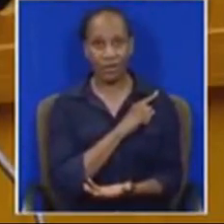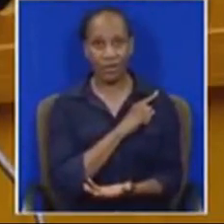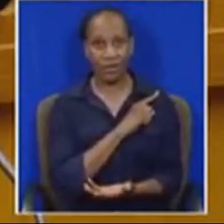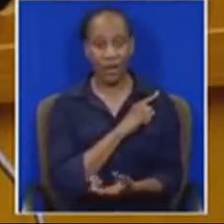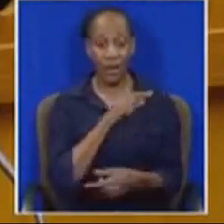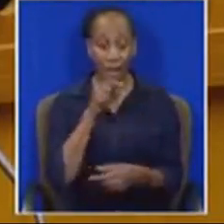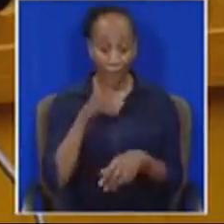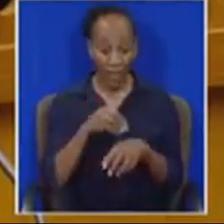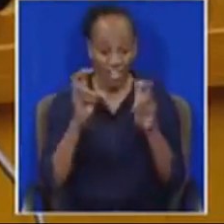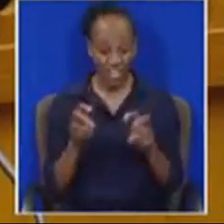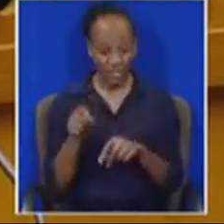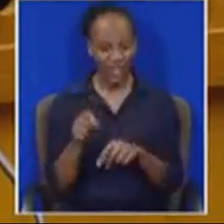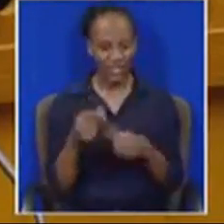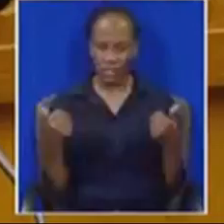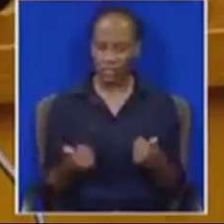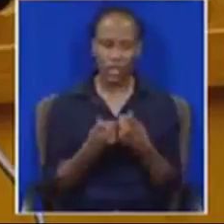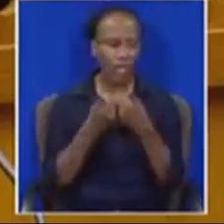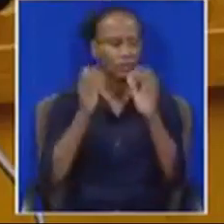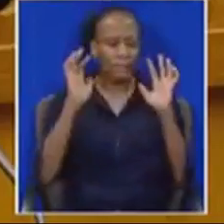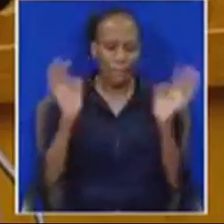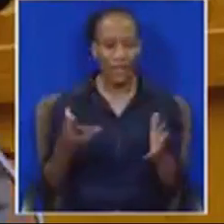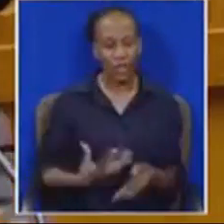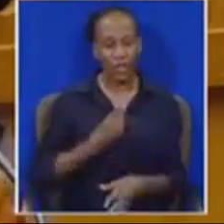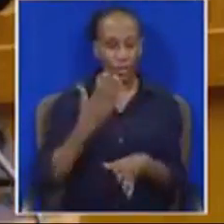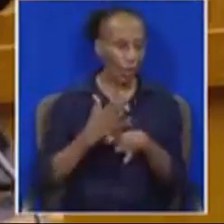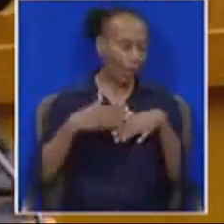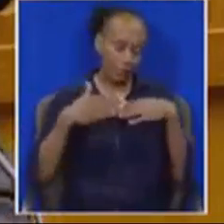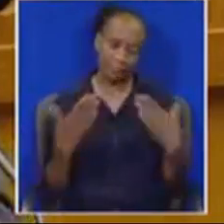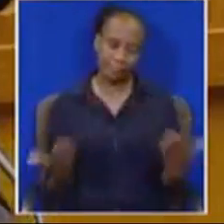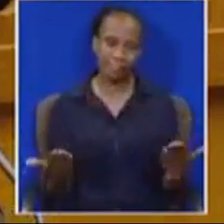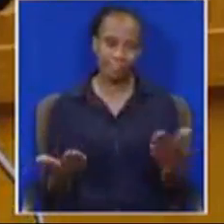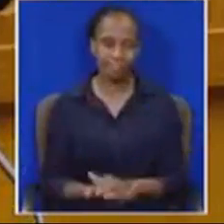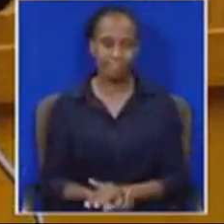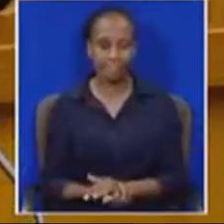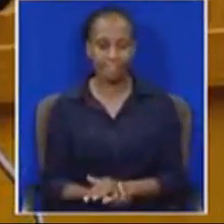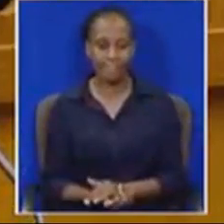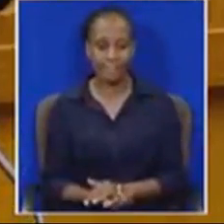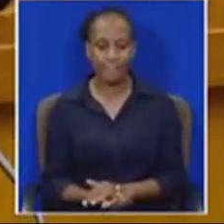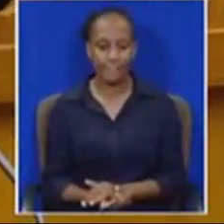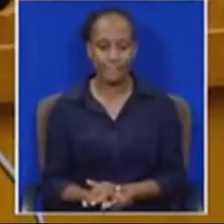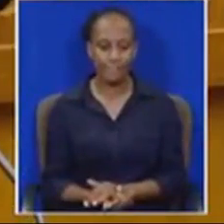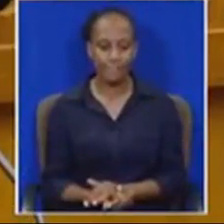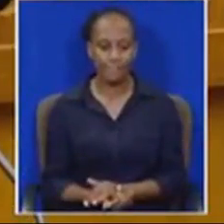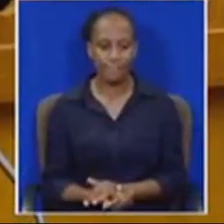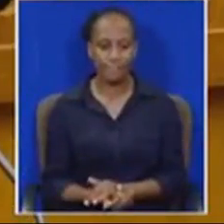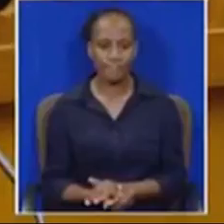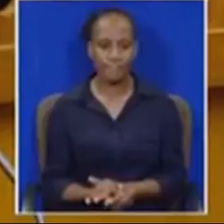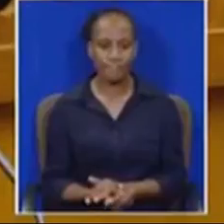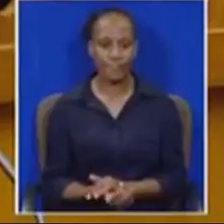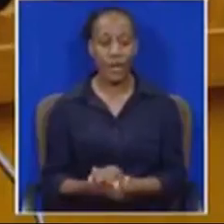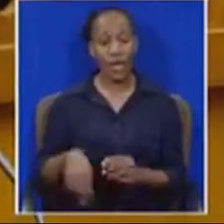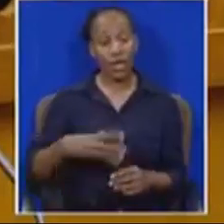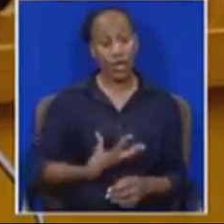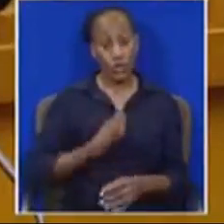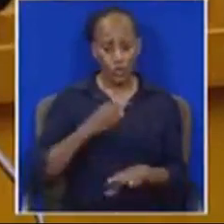great challenge with regard to unemployment. We continue to draw these young people in far greater